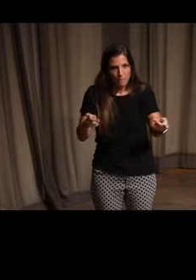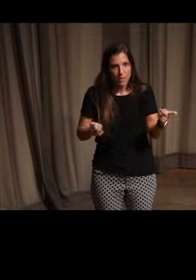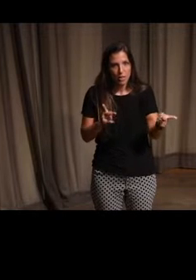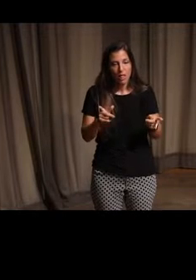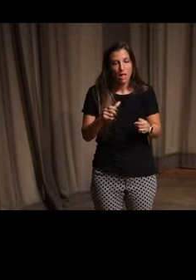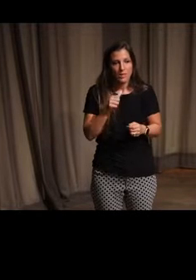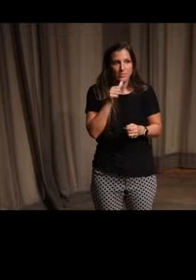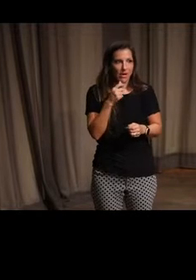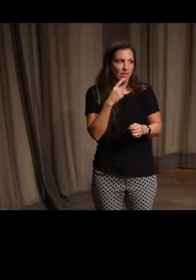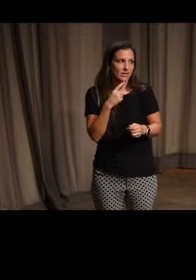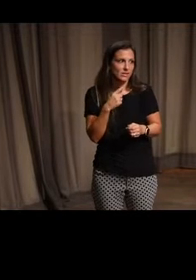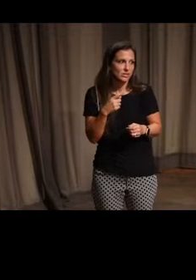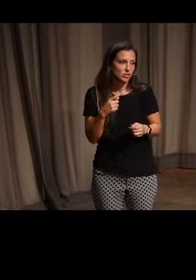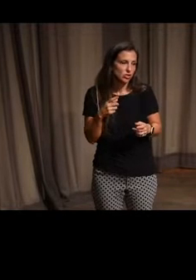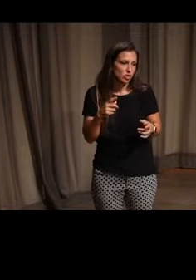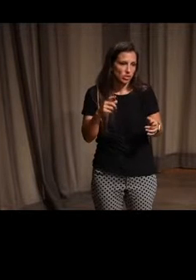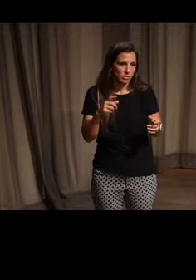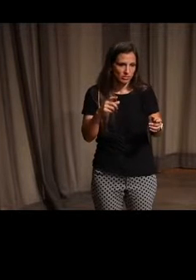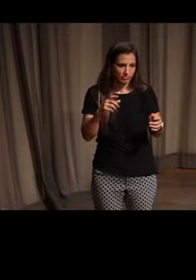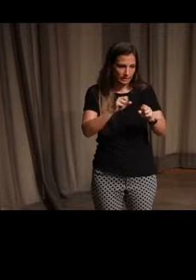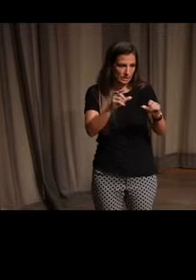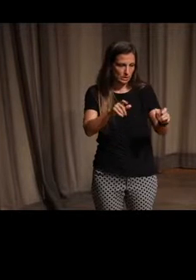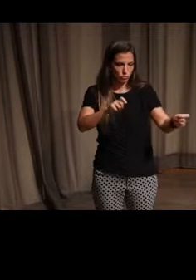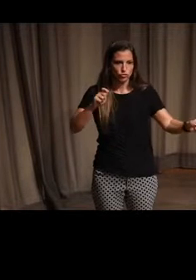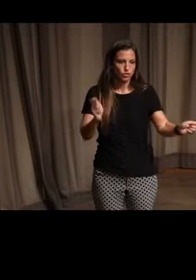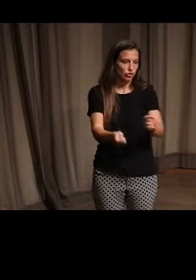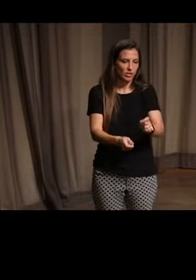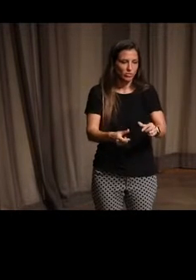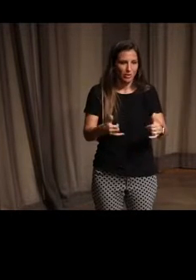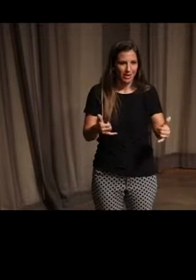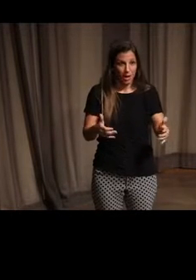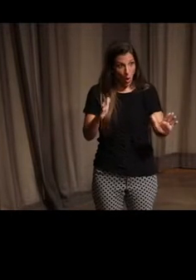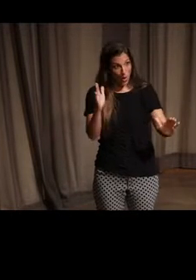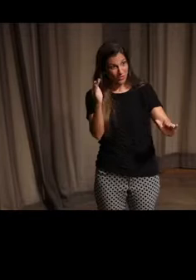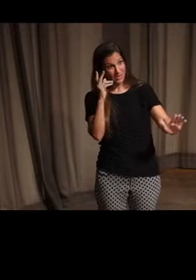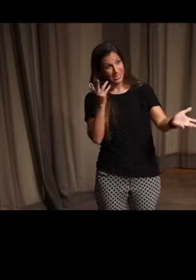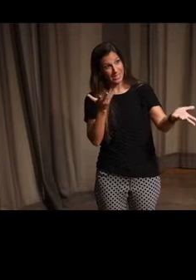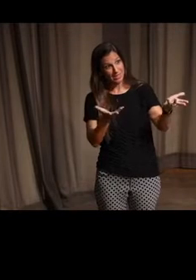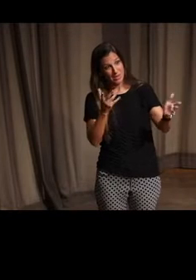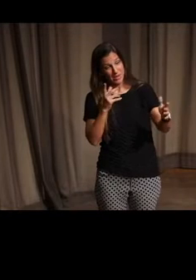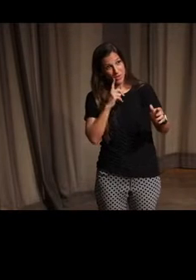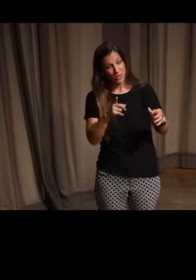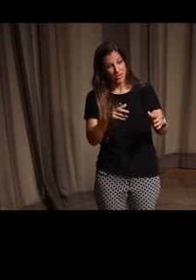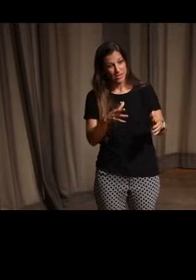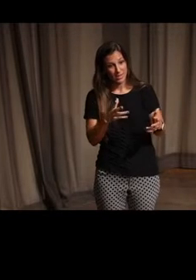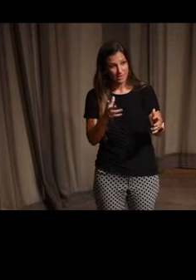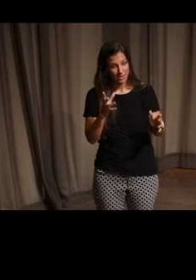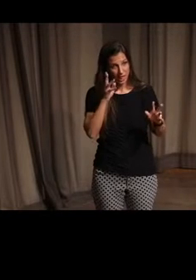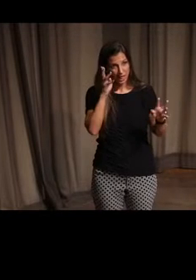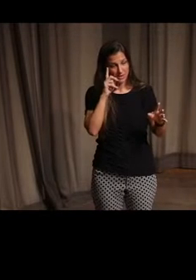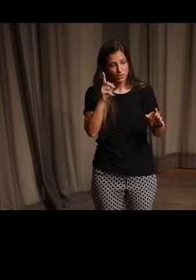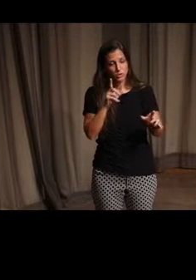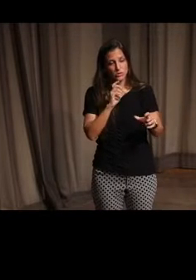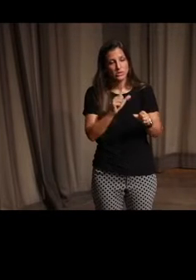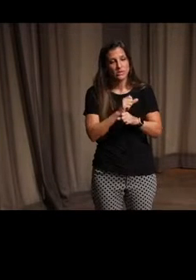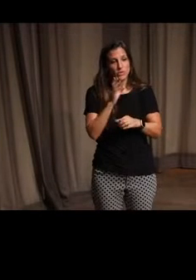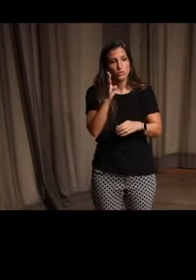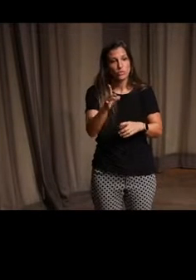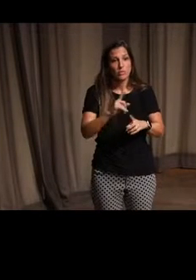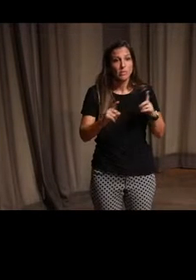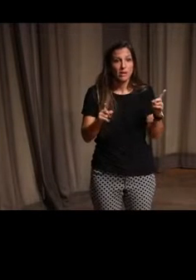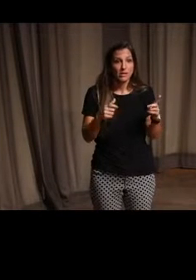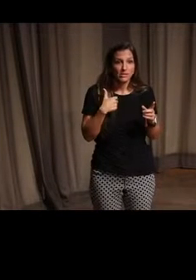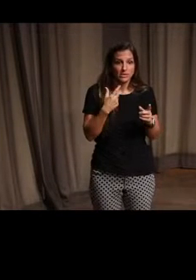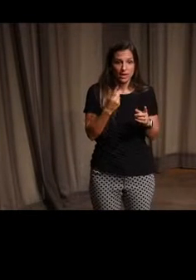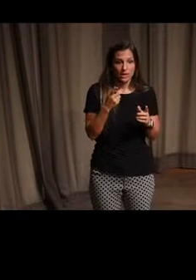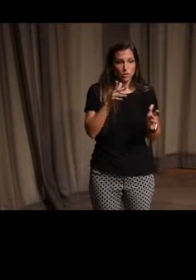I mean, I'm not gonna systemically change anything maybe right now, hopefully, maybe in like a very kind of imagined future, but it's like you